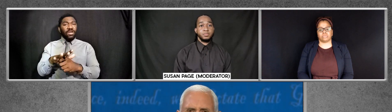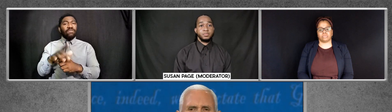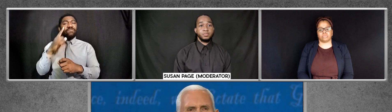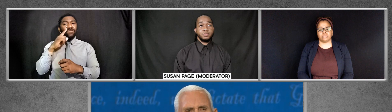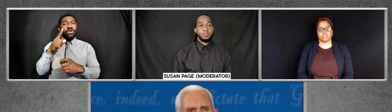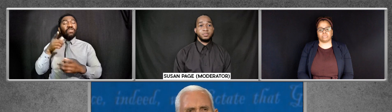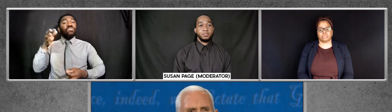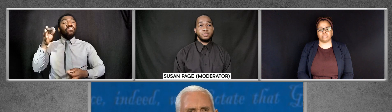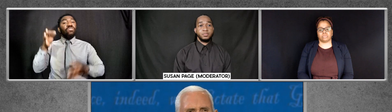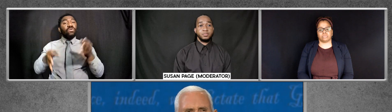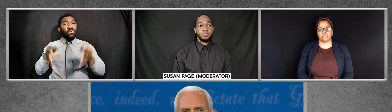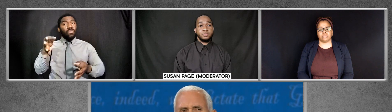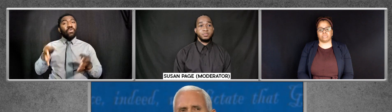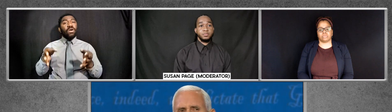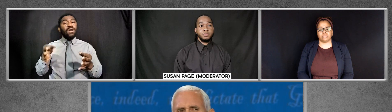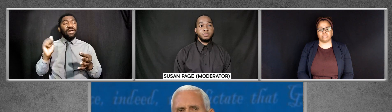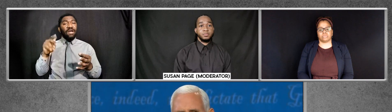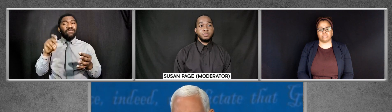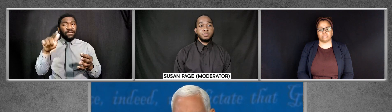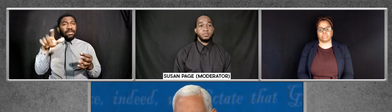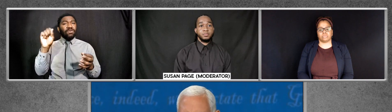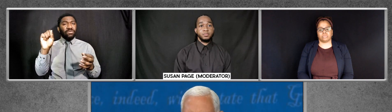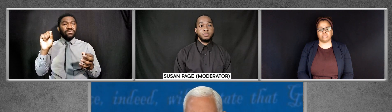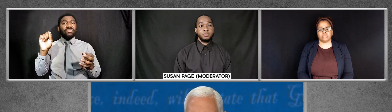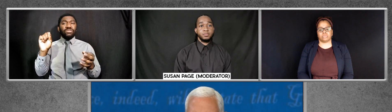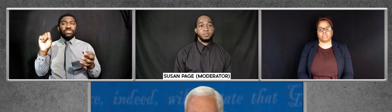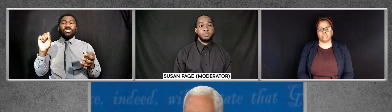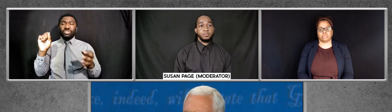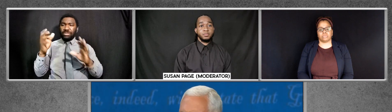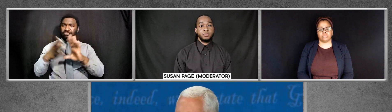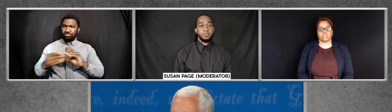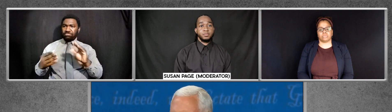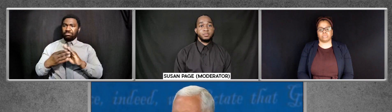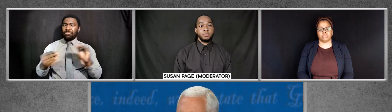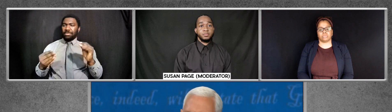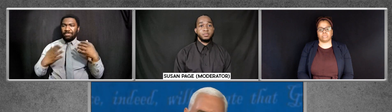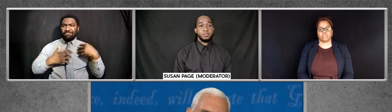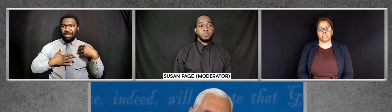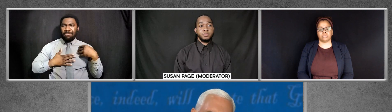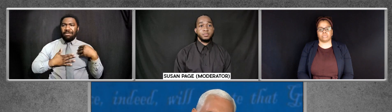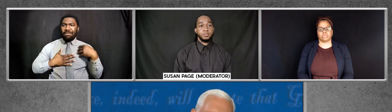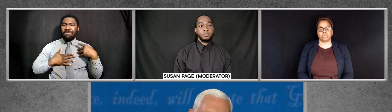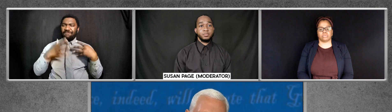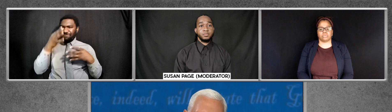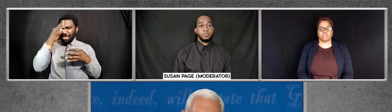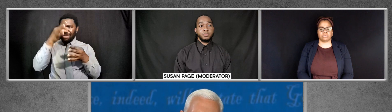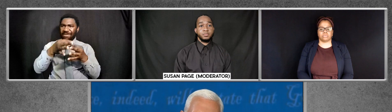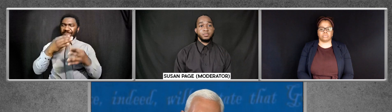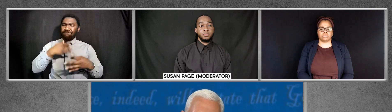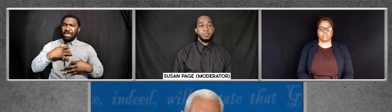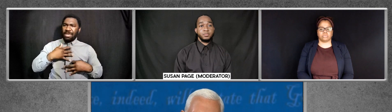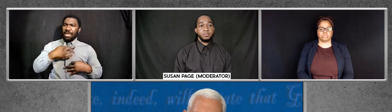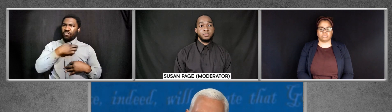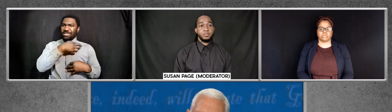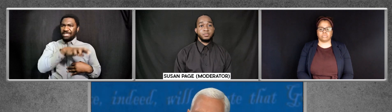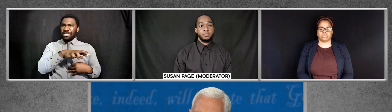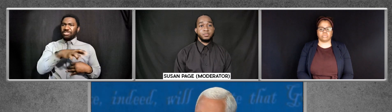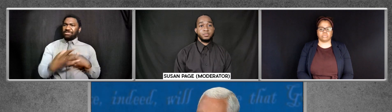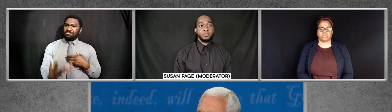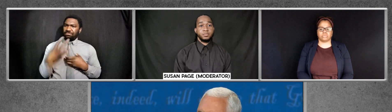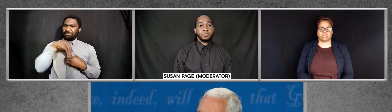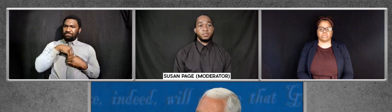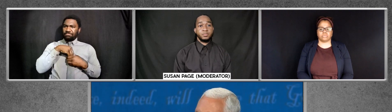the dogma of her faith lived loudly in her. Dick Durbin of Illinois said that it was a concern Senator, I know